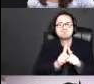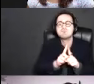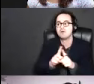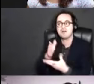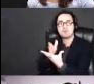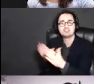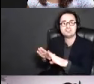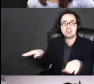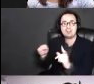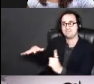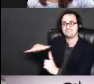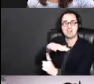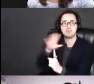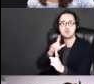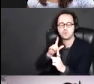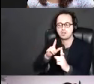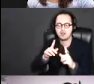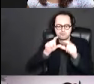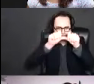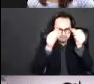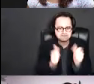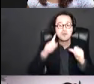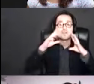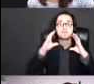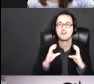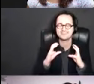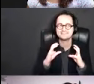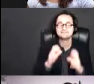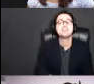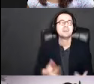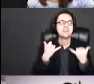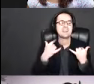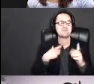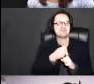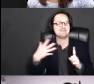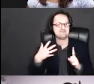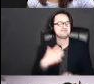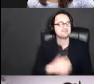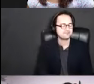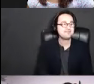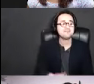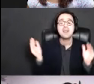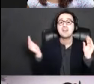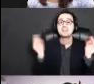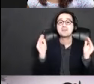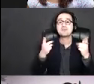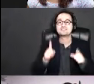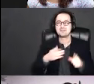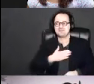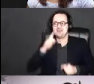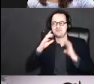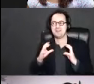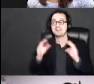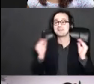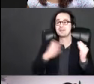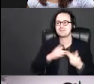environment sculpt the development of their brain. So let me exemplify this point by comparing what's going on in my brain versus my